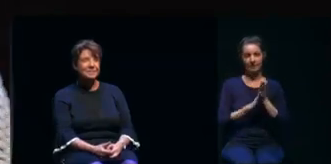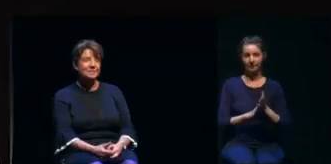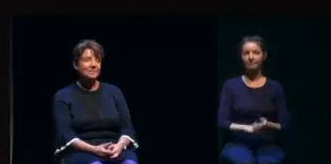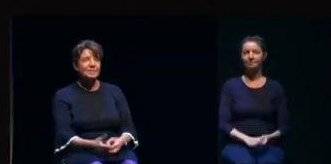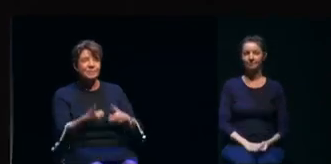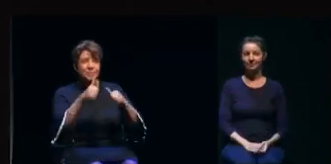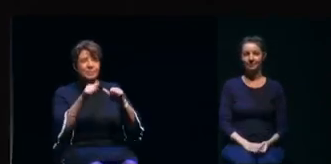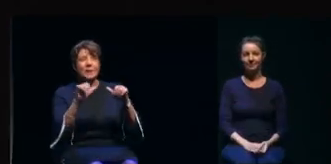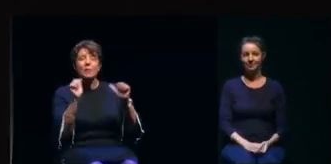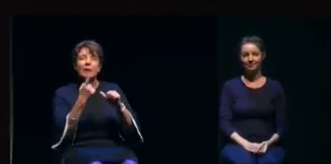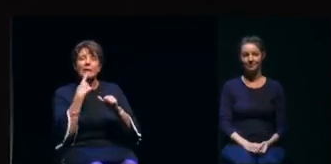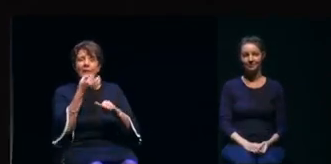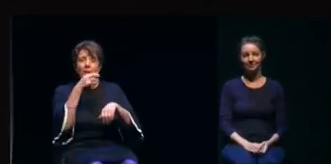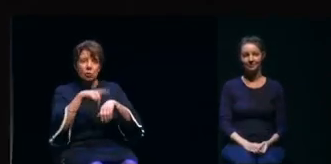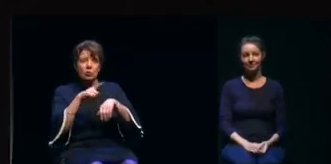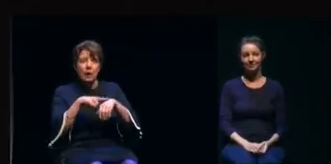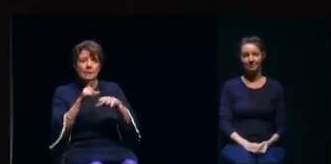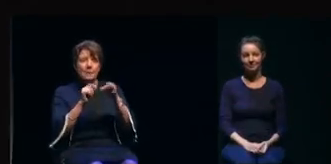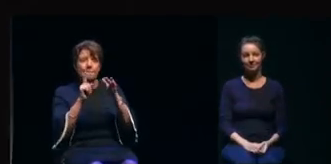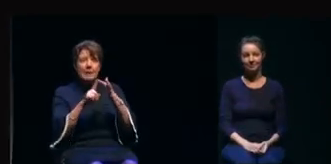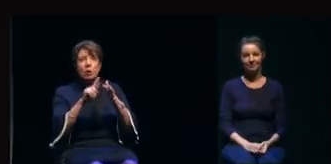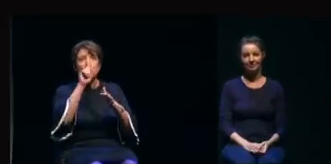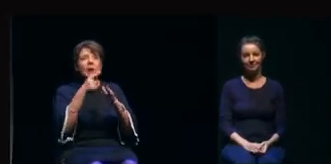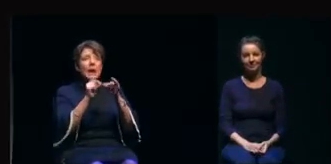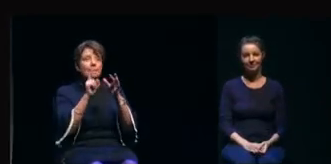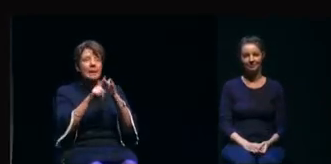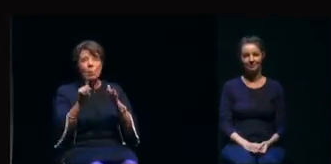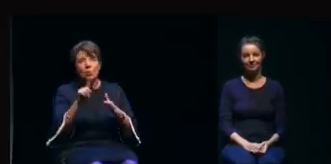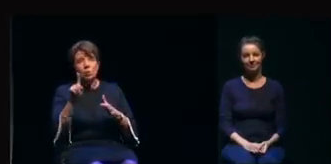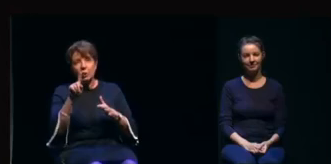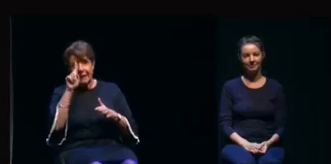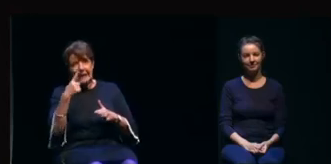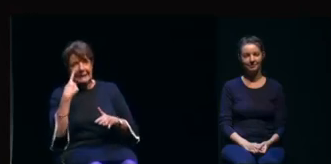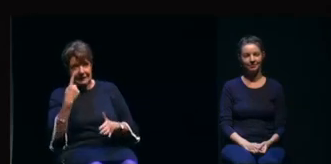few times already today, be what you can't be what you can't see.